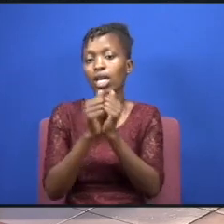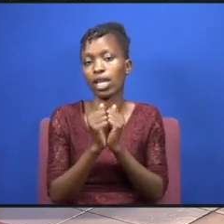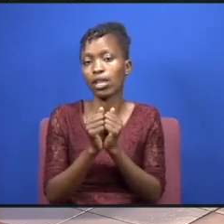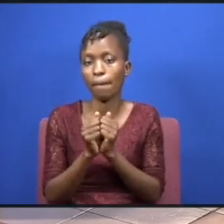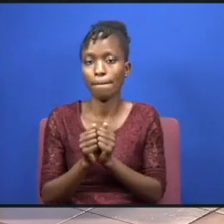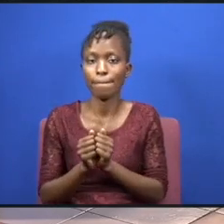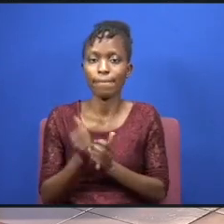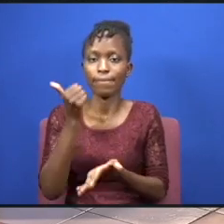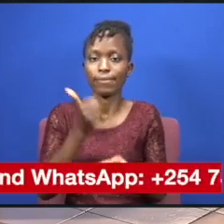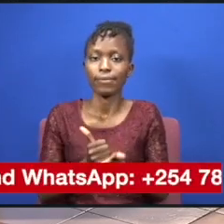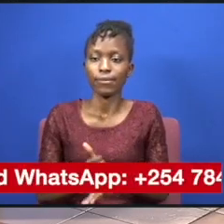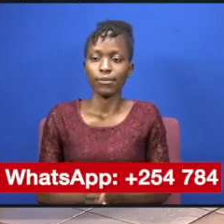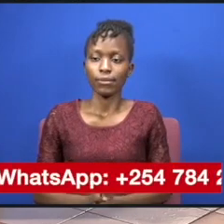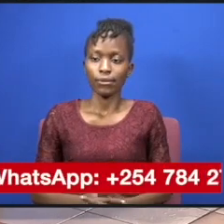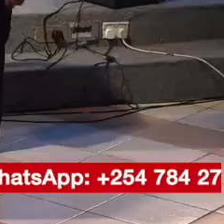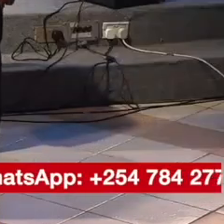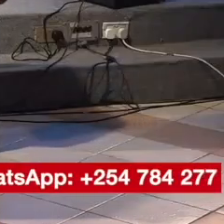time. Amen.